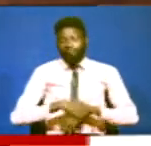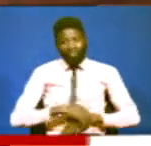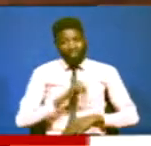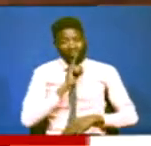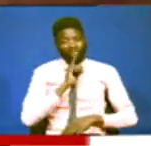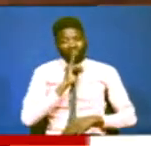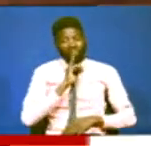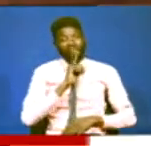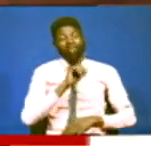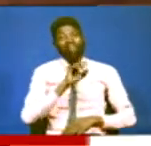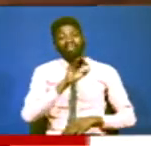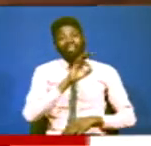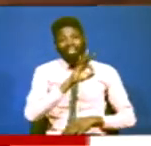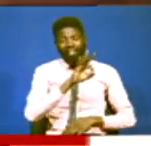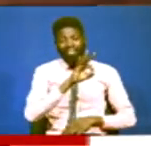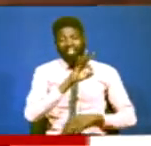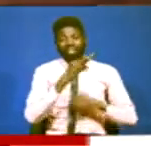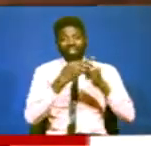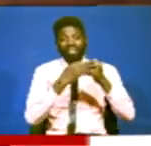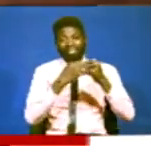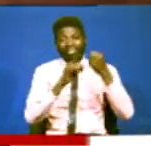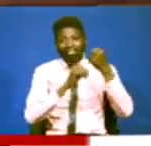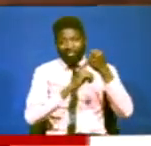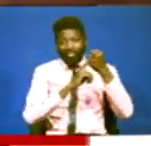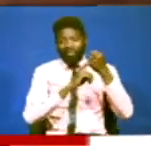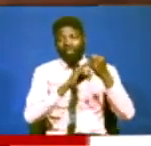Yes, interacted. In a country of 50 million interacted with the portal? Yes. Thank you very much. That's